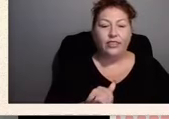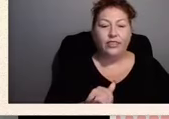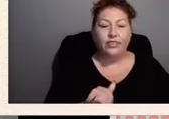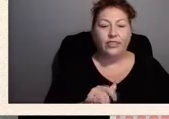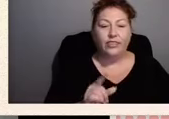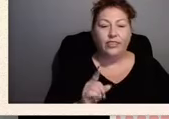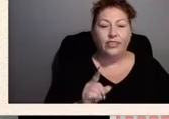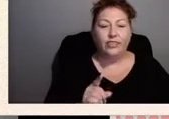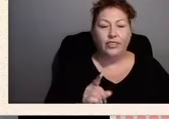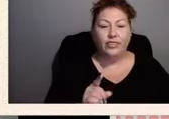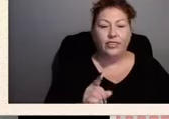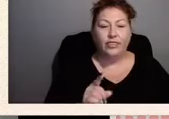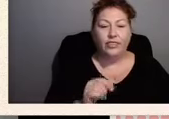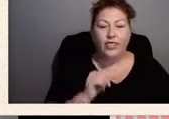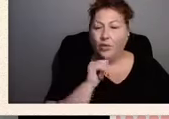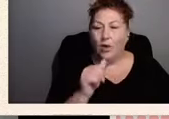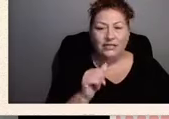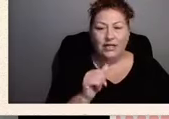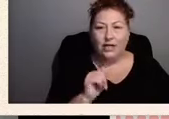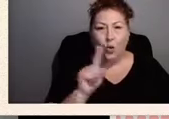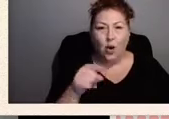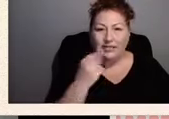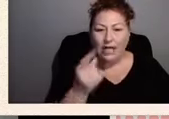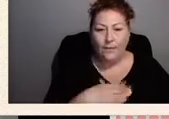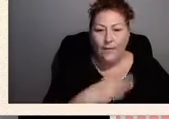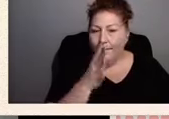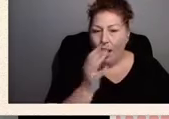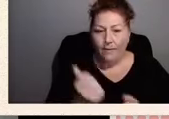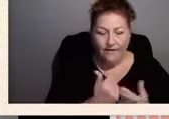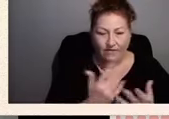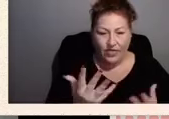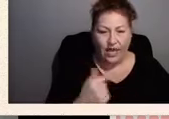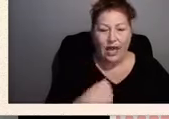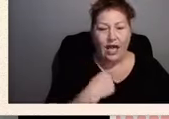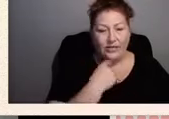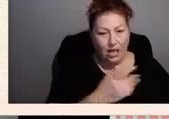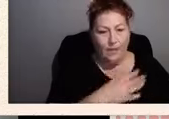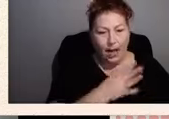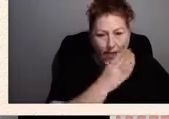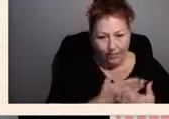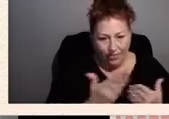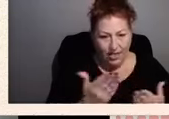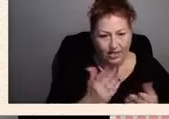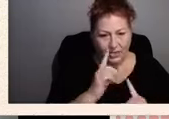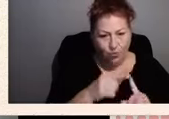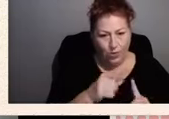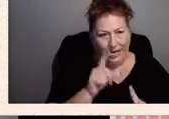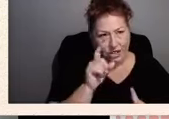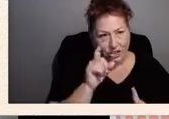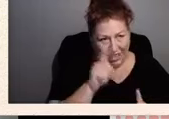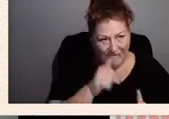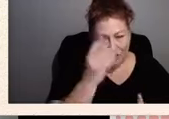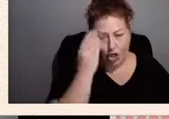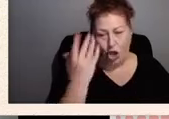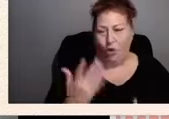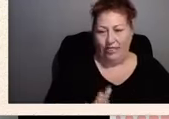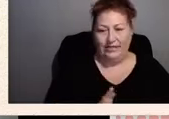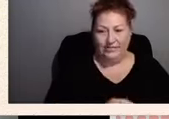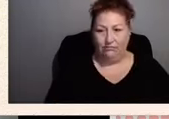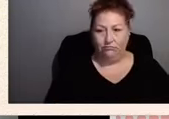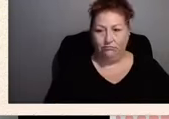telling my mom everything, and I tell my mom stuff on a need to know basis.